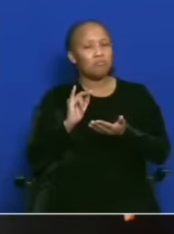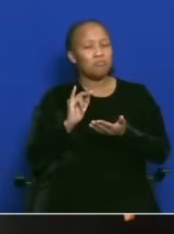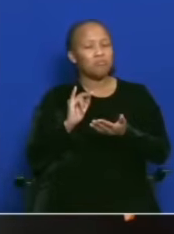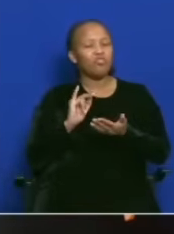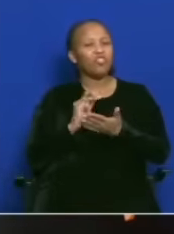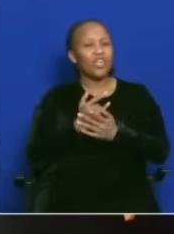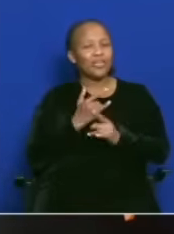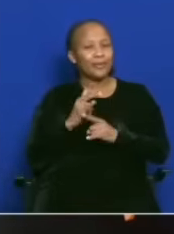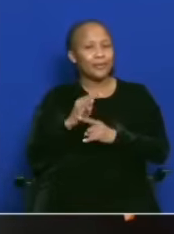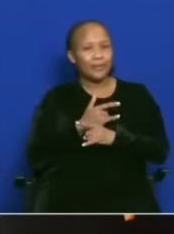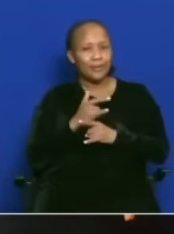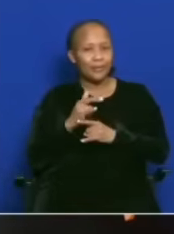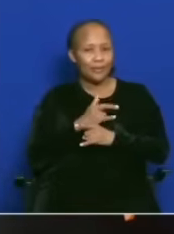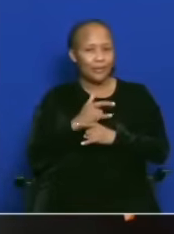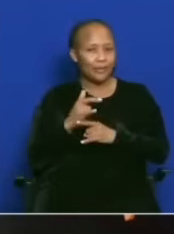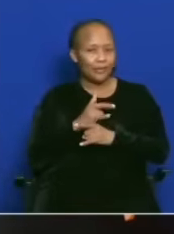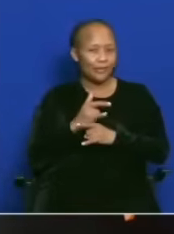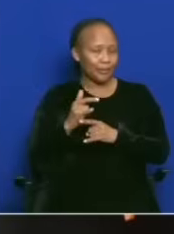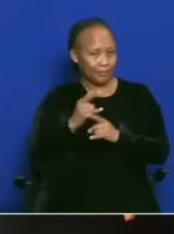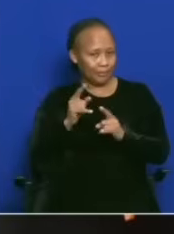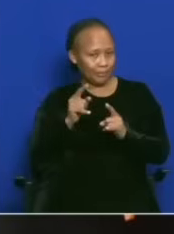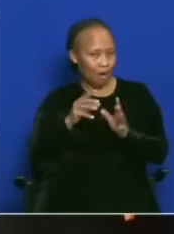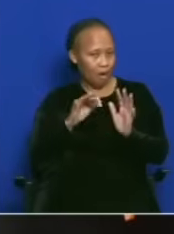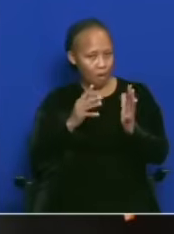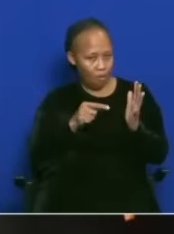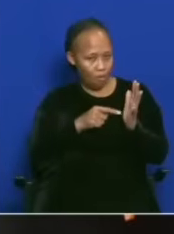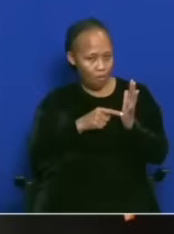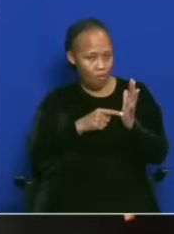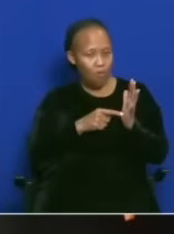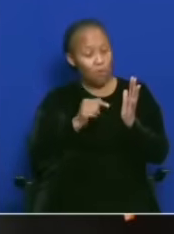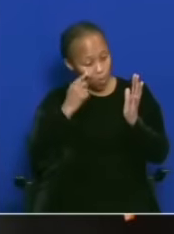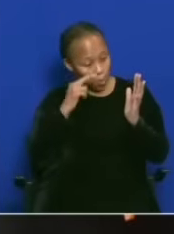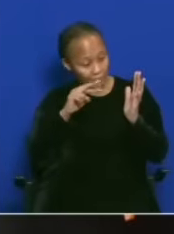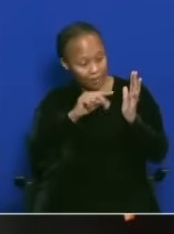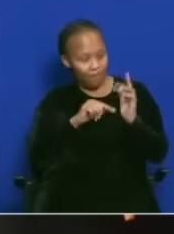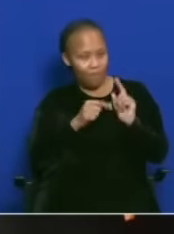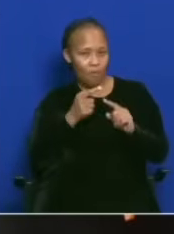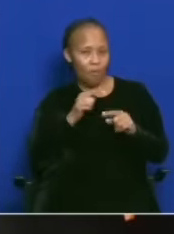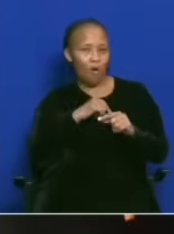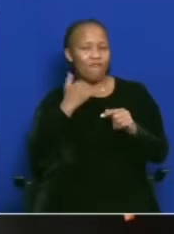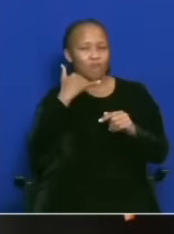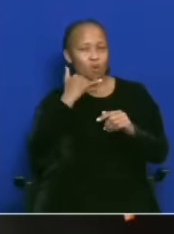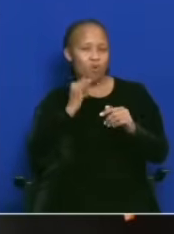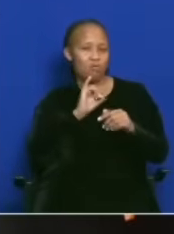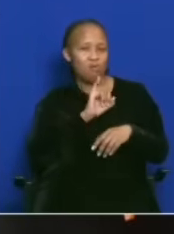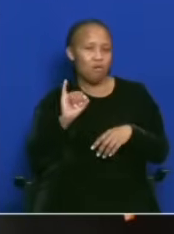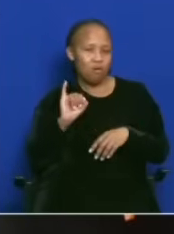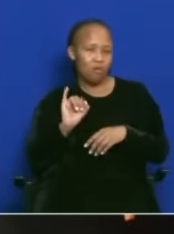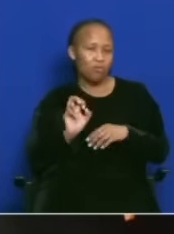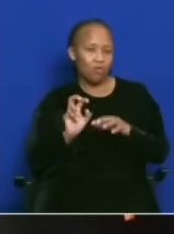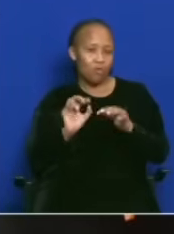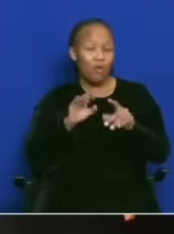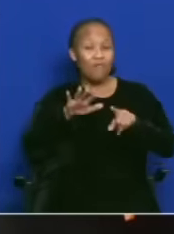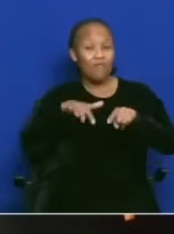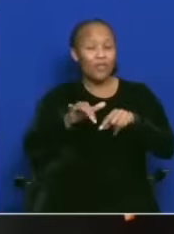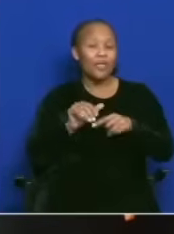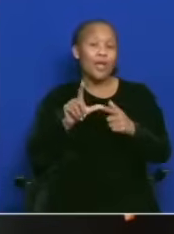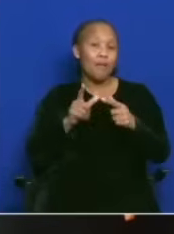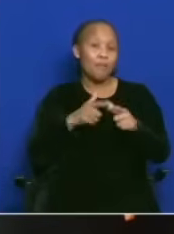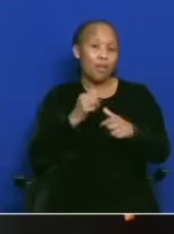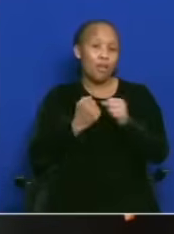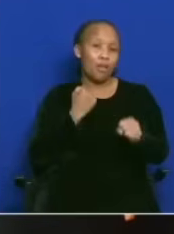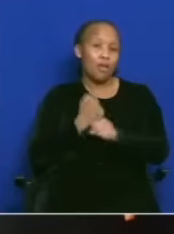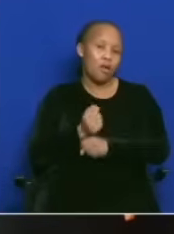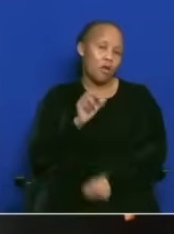this, the next conversation takes place on 15 April 2021, but on the other